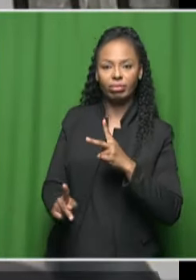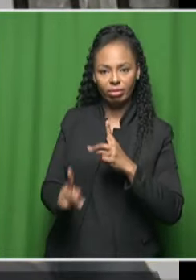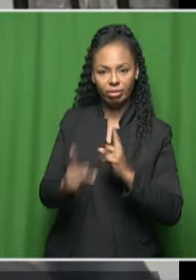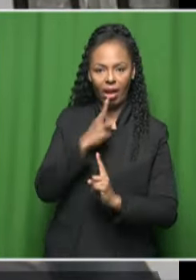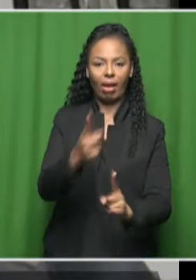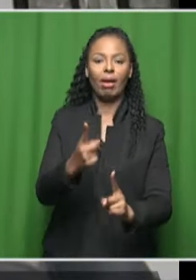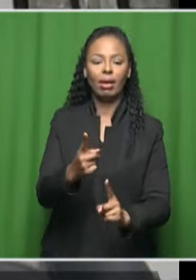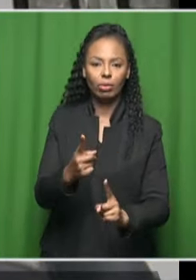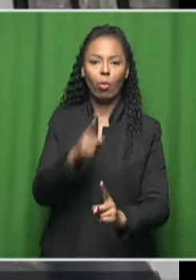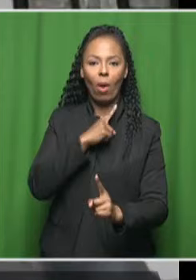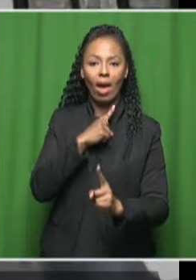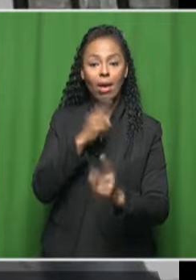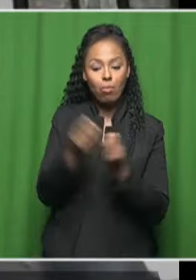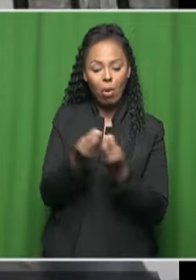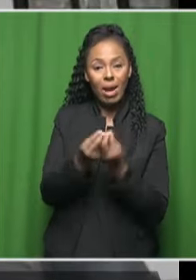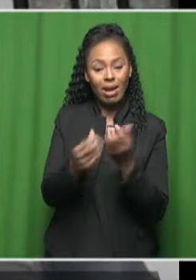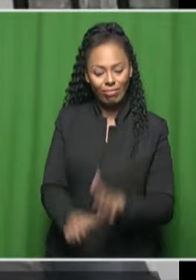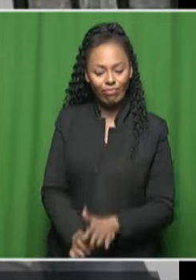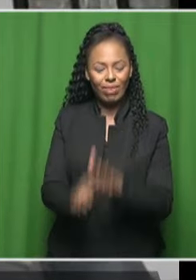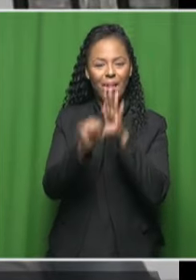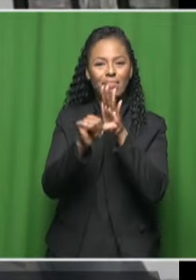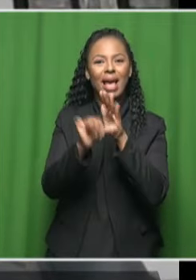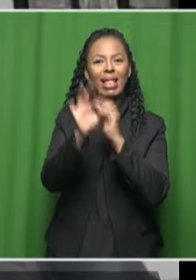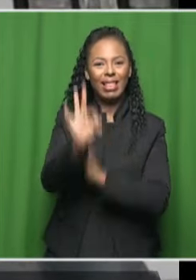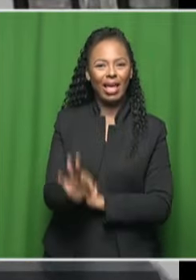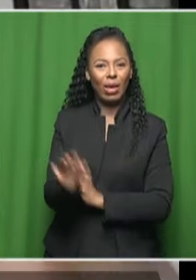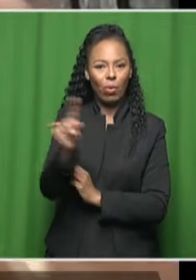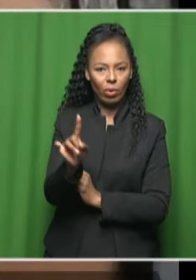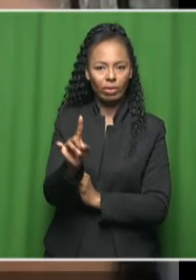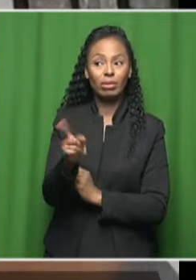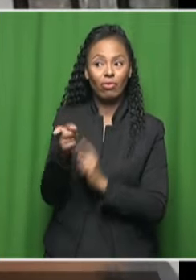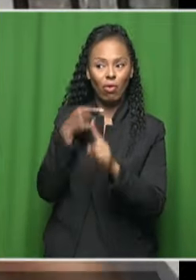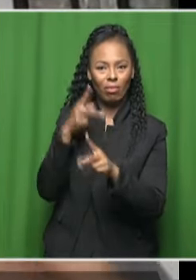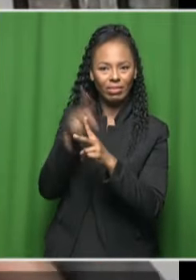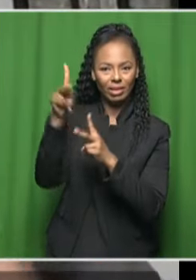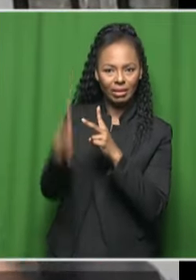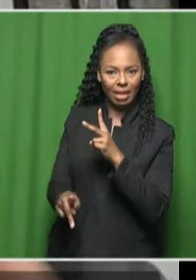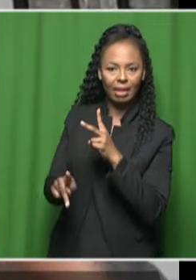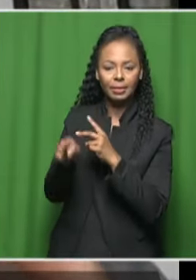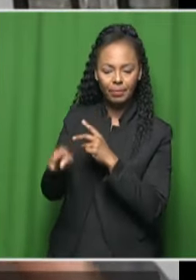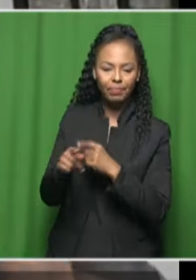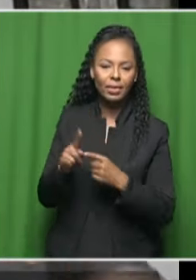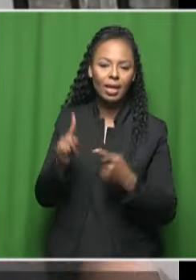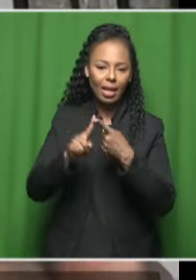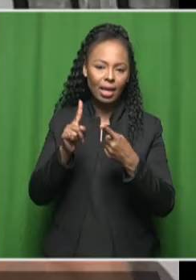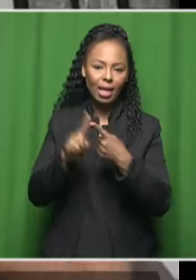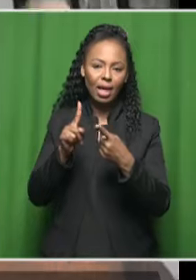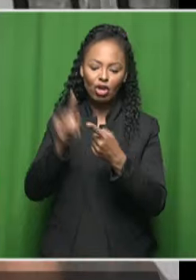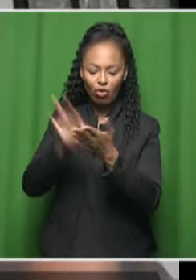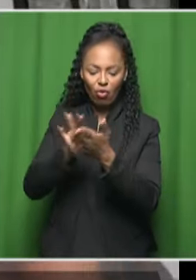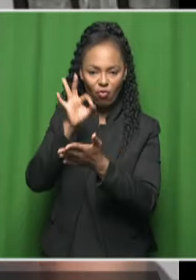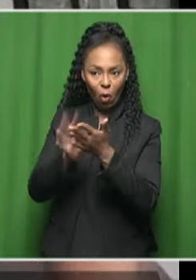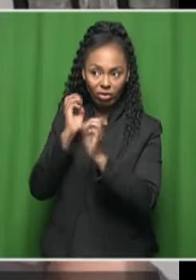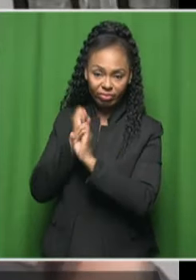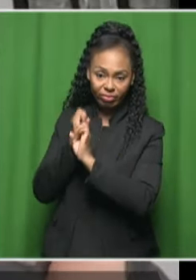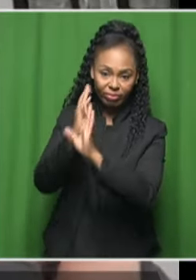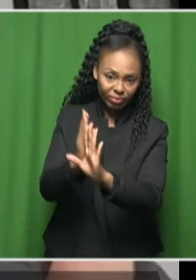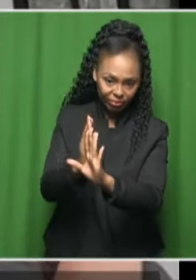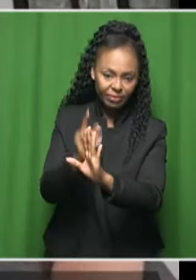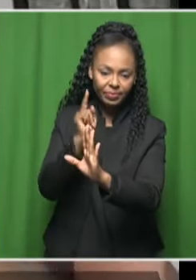three key elements here which will dictate the outcome will be voter turnout. So the higher